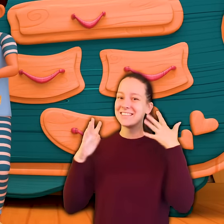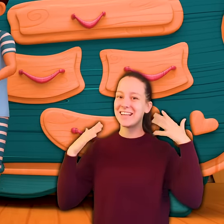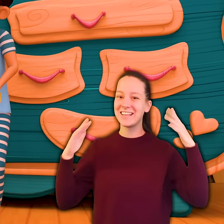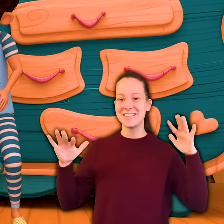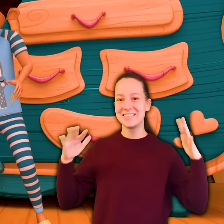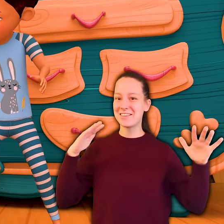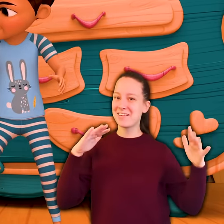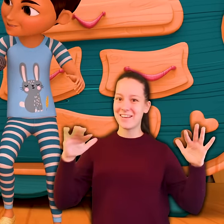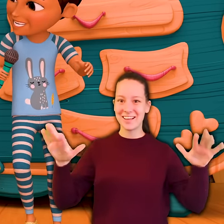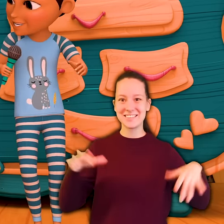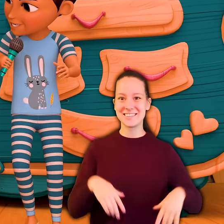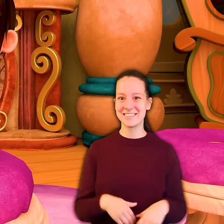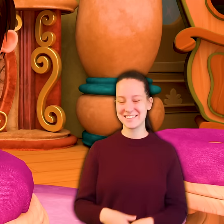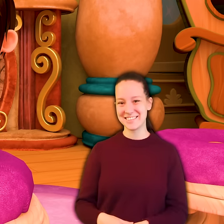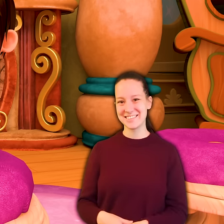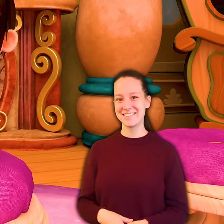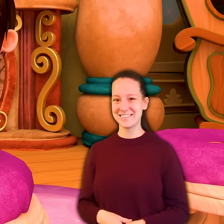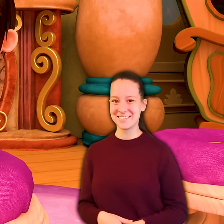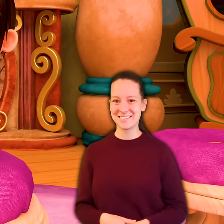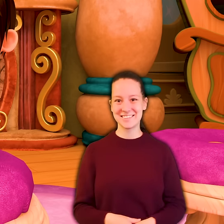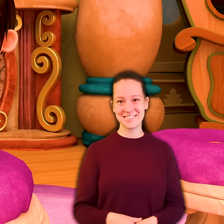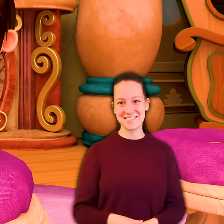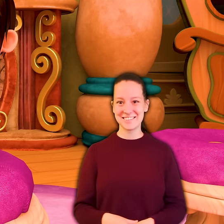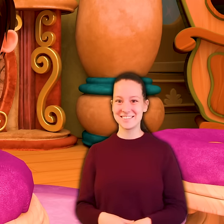songs full of noise